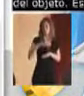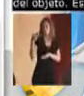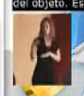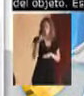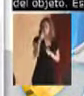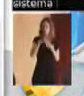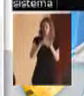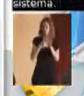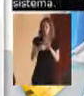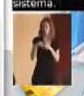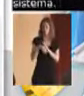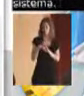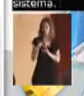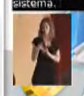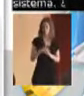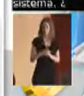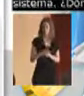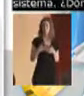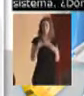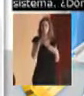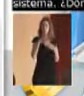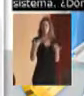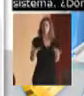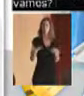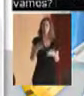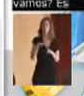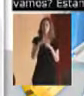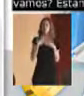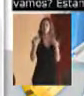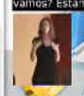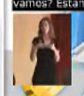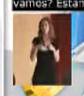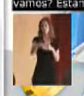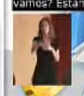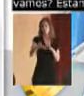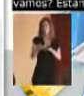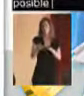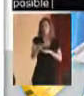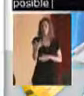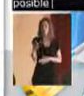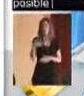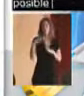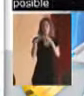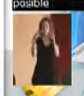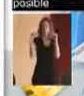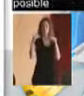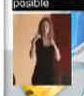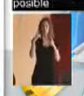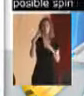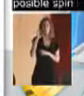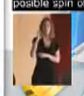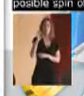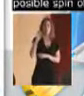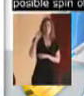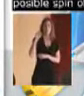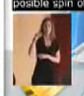this is therefore the basis of this system. Where are we at right now? We are working